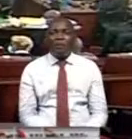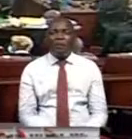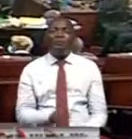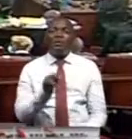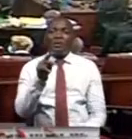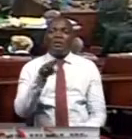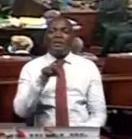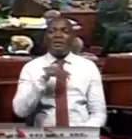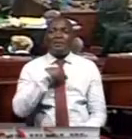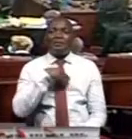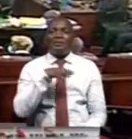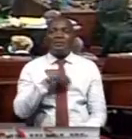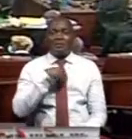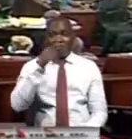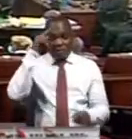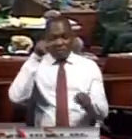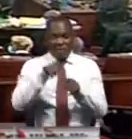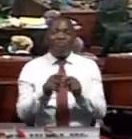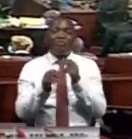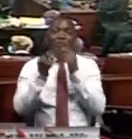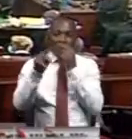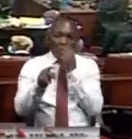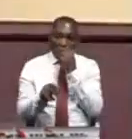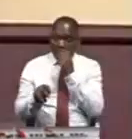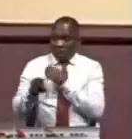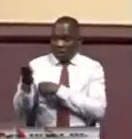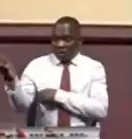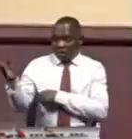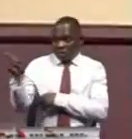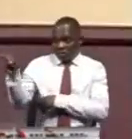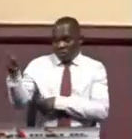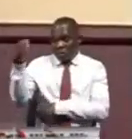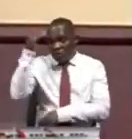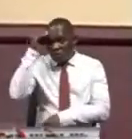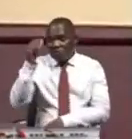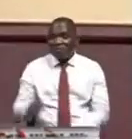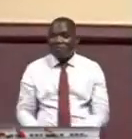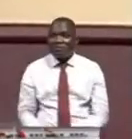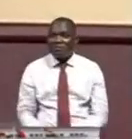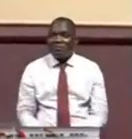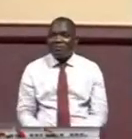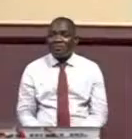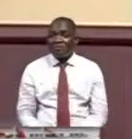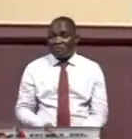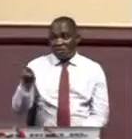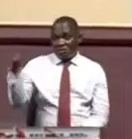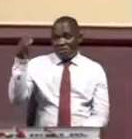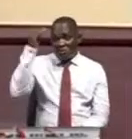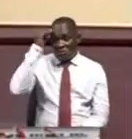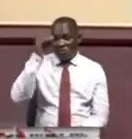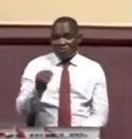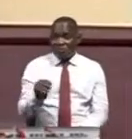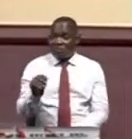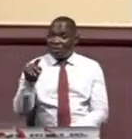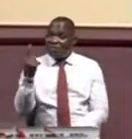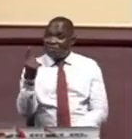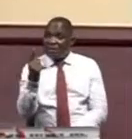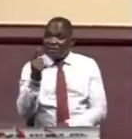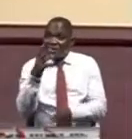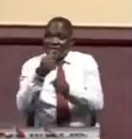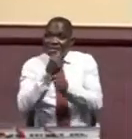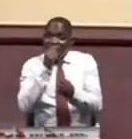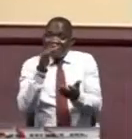Very well, my lord. Now, you will notice that in the first summary